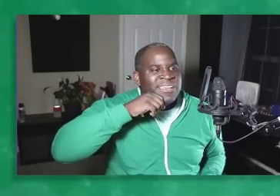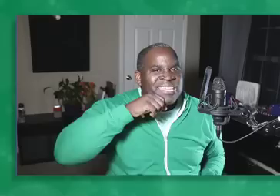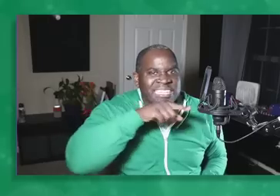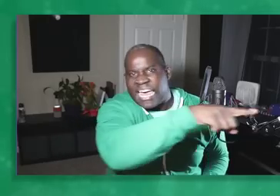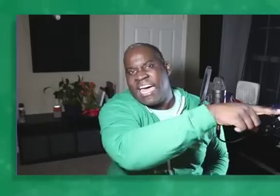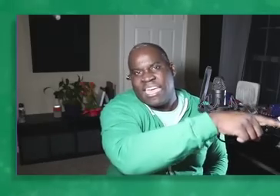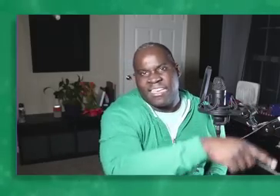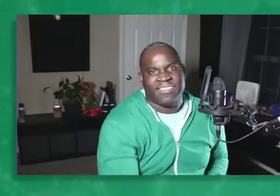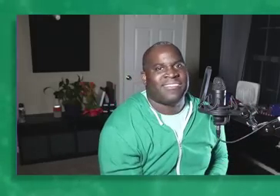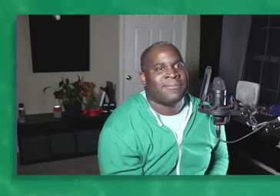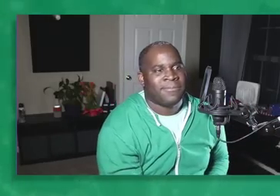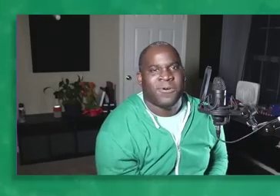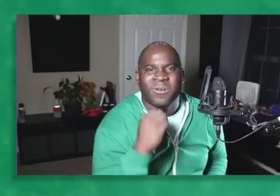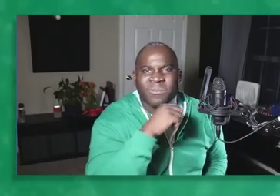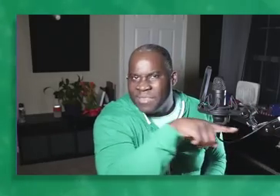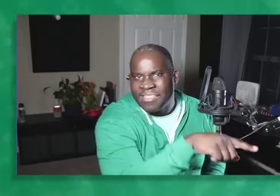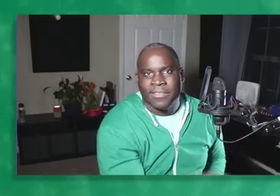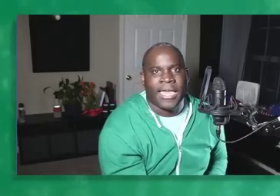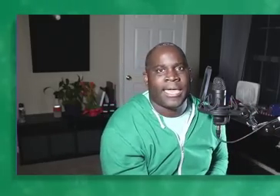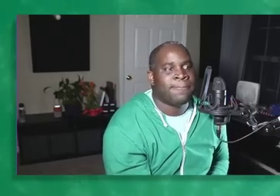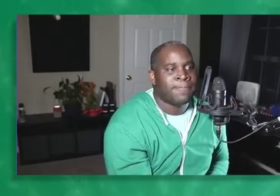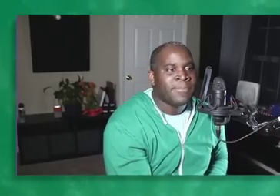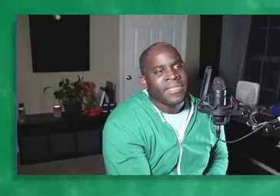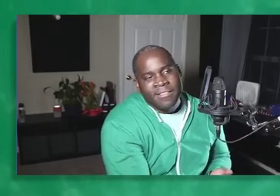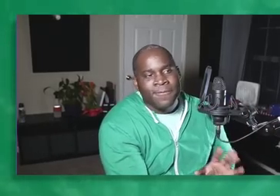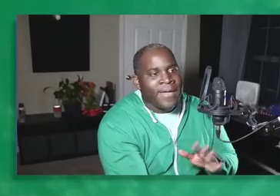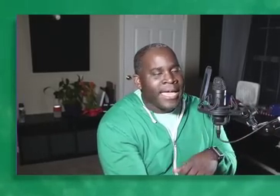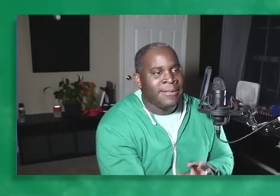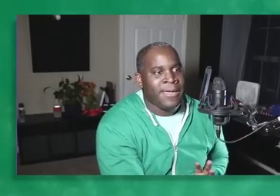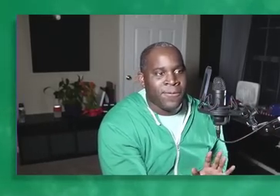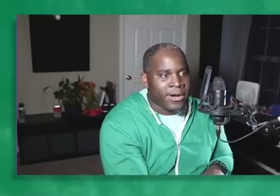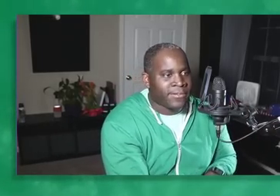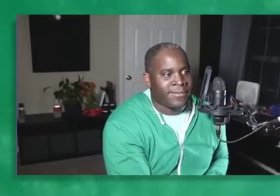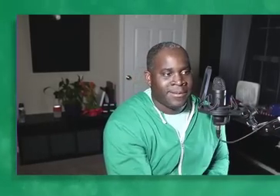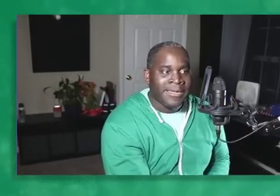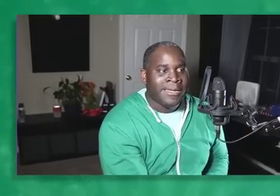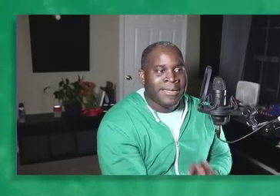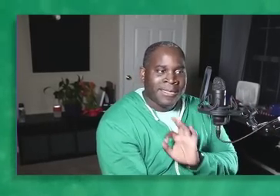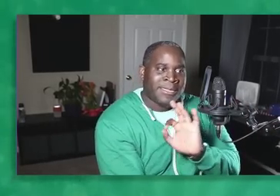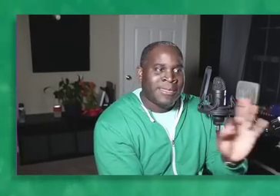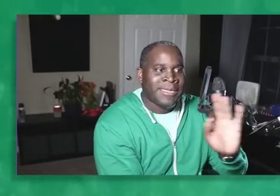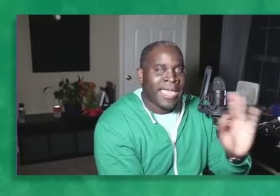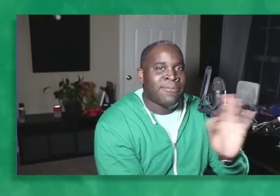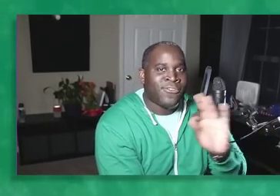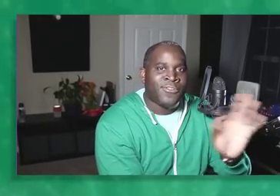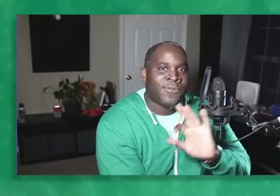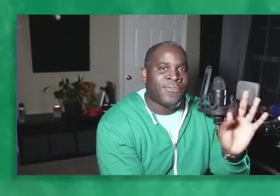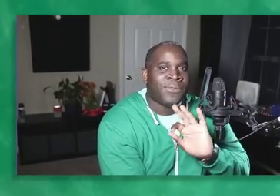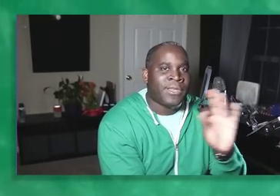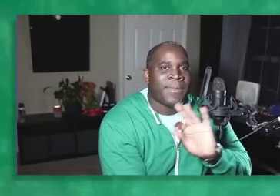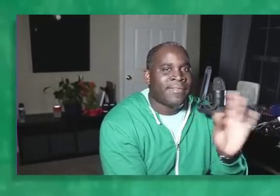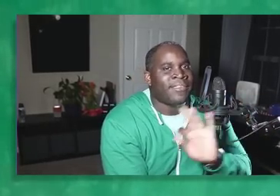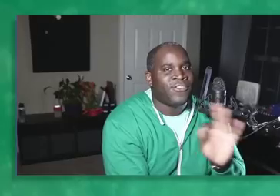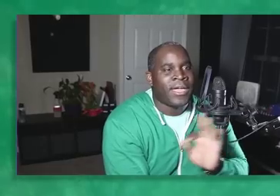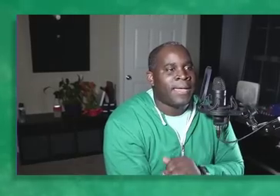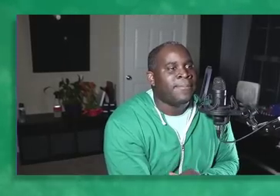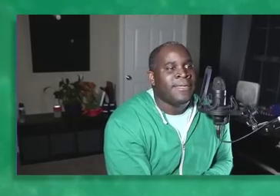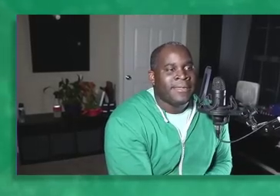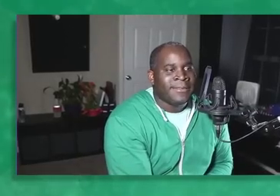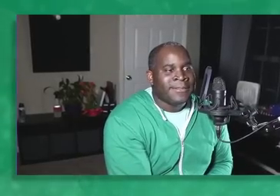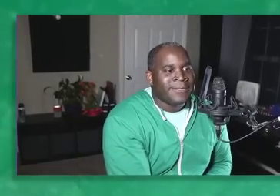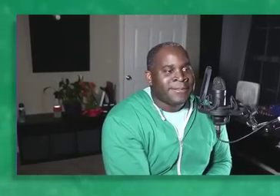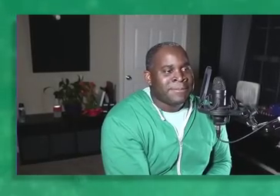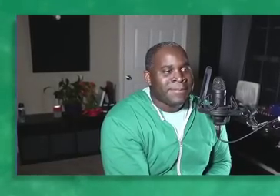liar. Lies. Or that's a lie. It's fine. It works. Captain Ginger is doing an amazing